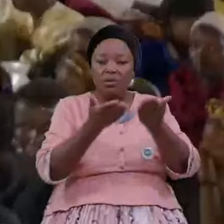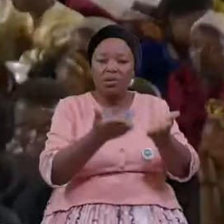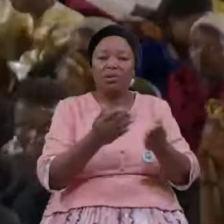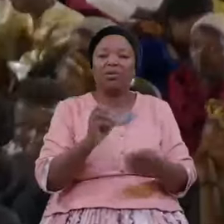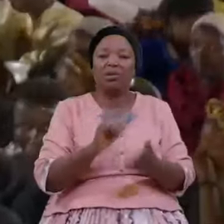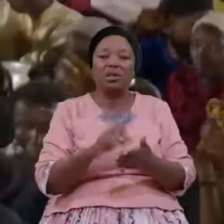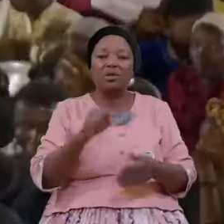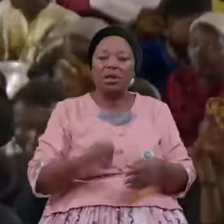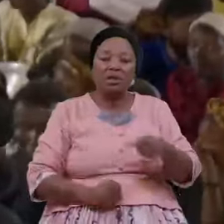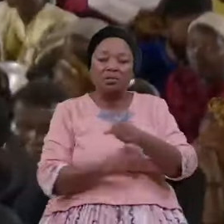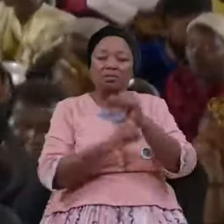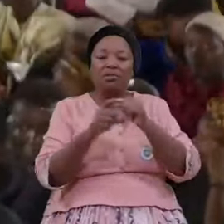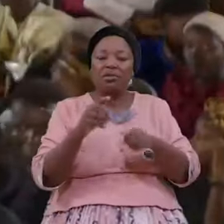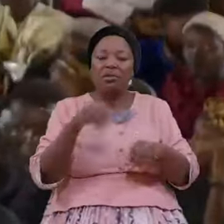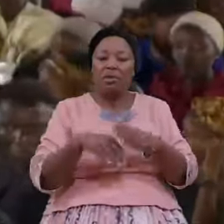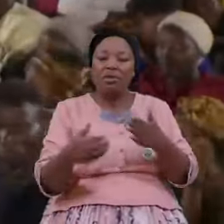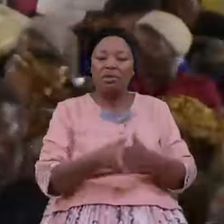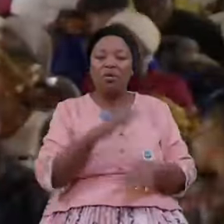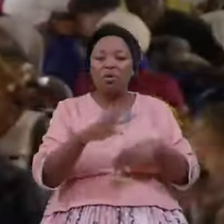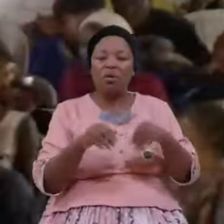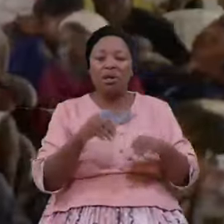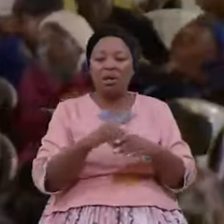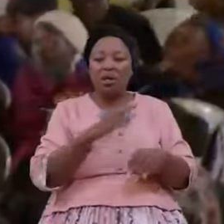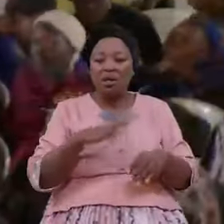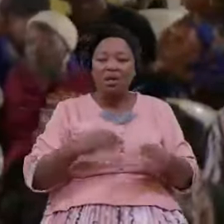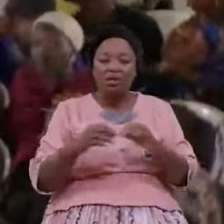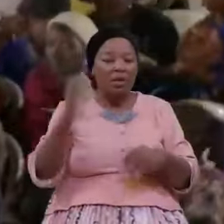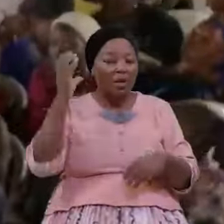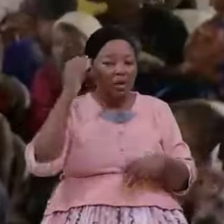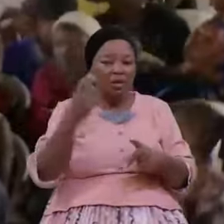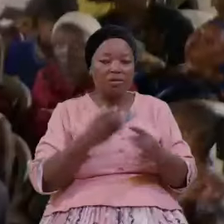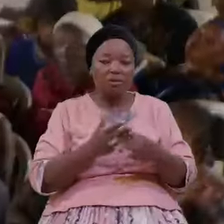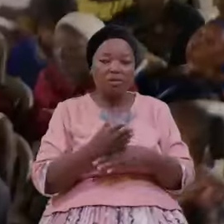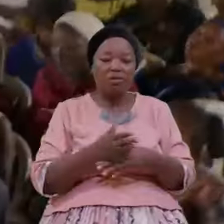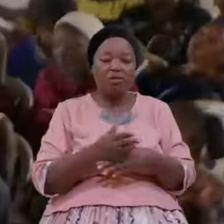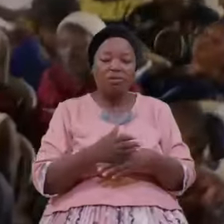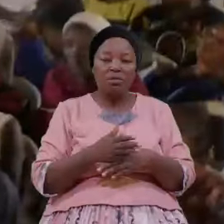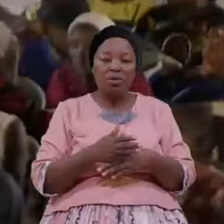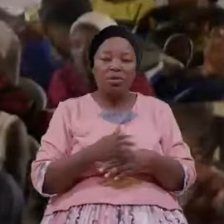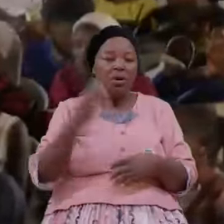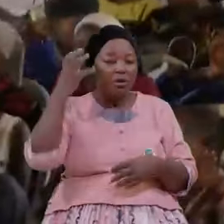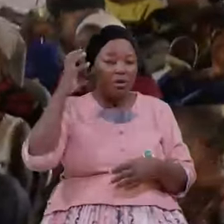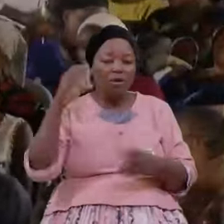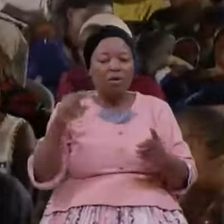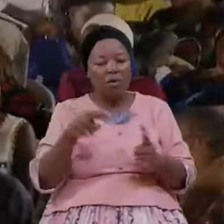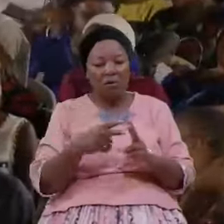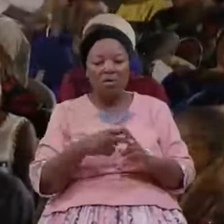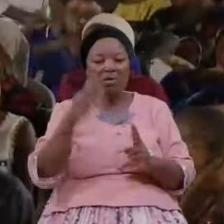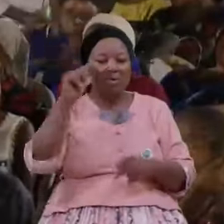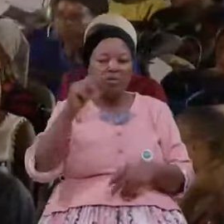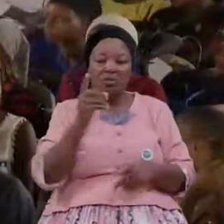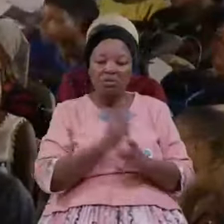Also, if you are listening via the radio or television and you just gave your life to Christ,